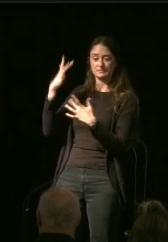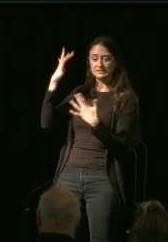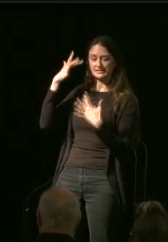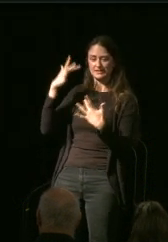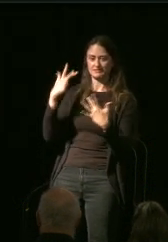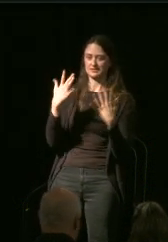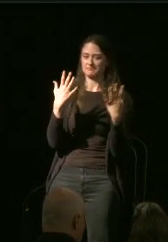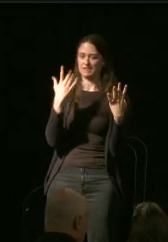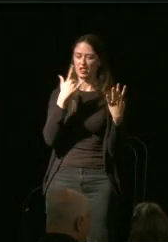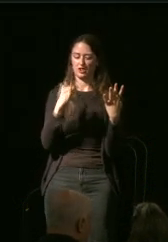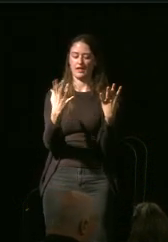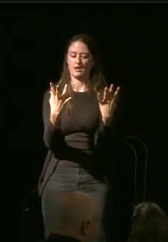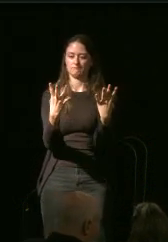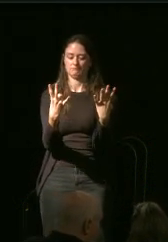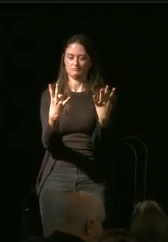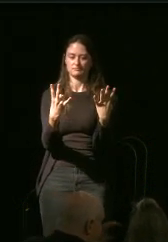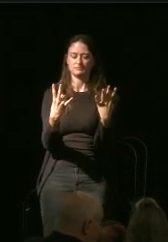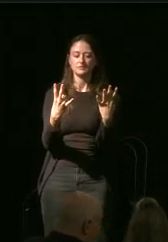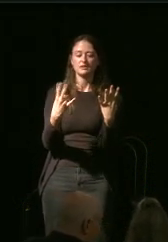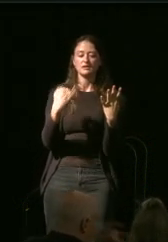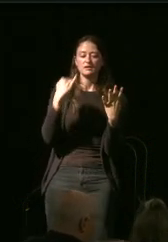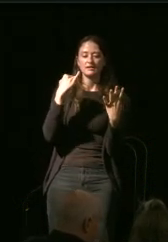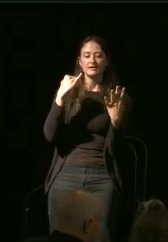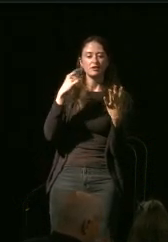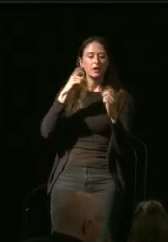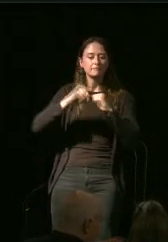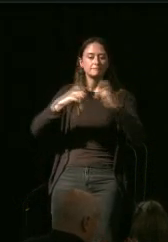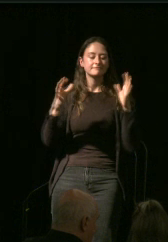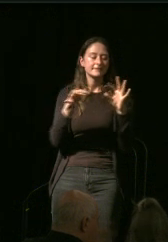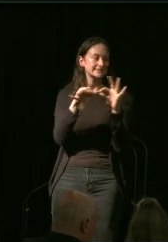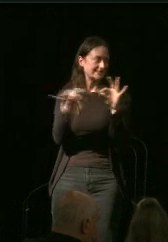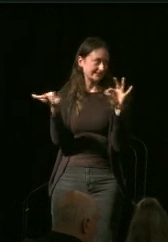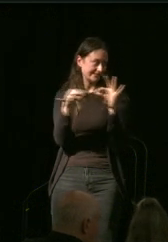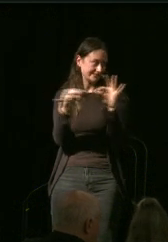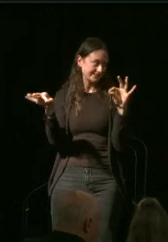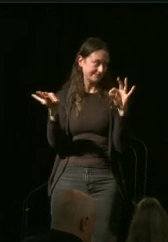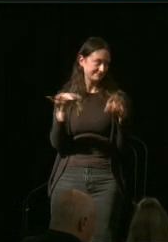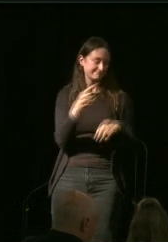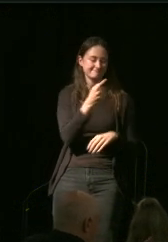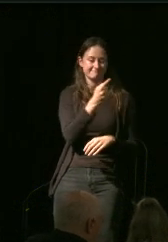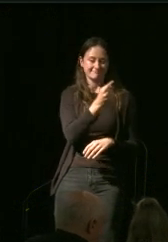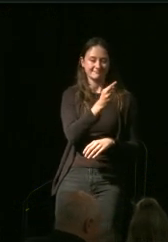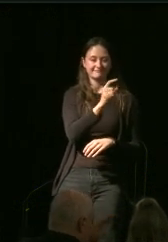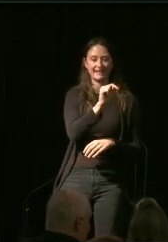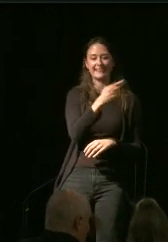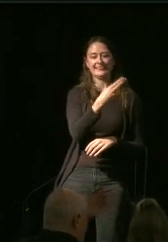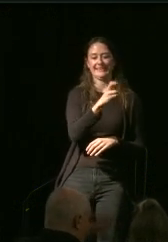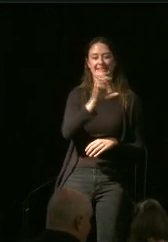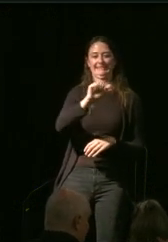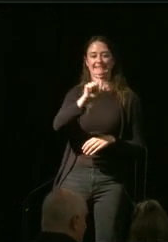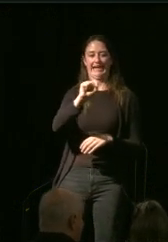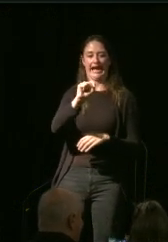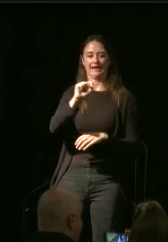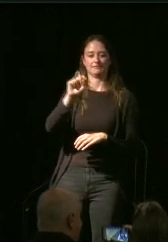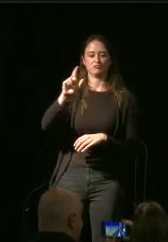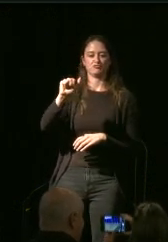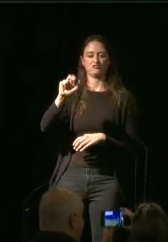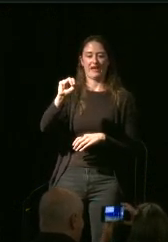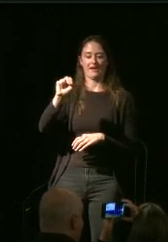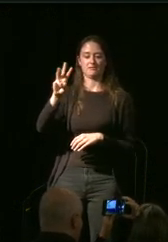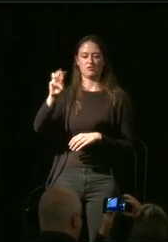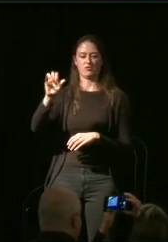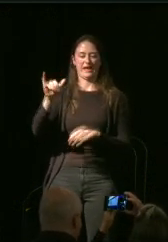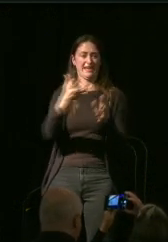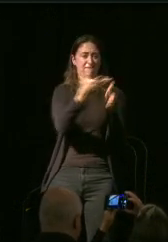To have a positive genetic test result for Usher syndrome, the lab should see 2 pathogenic variants are identified in a gene associated with